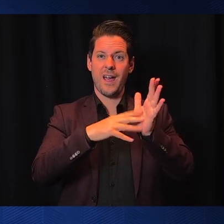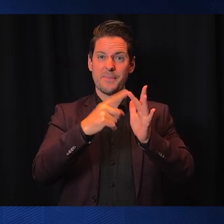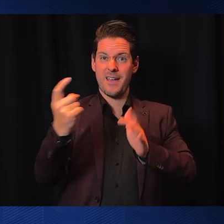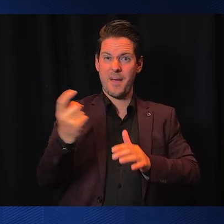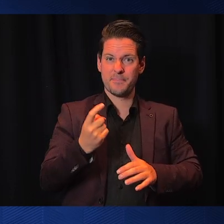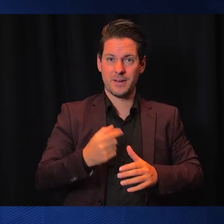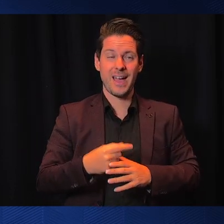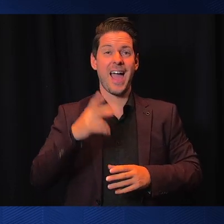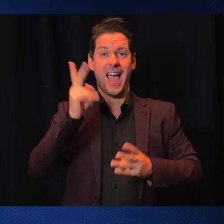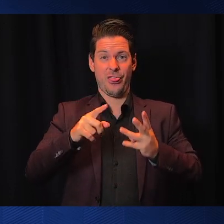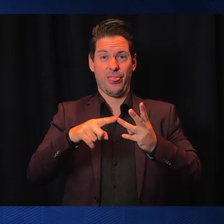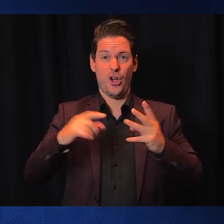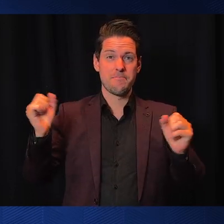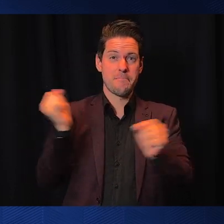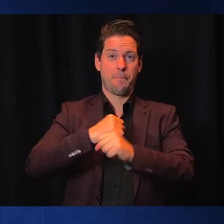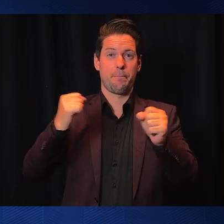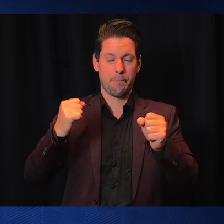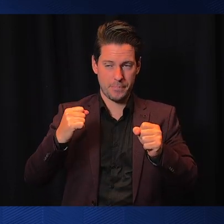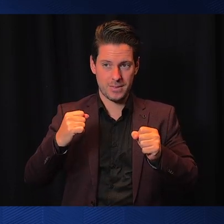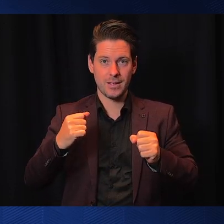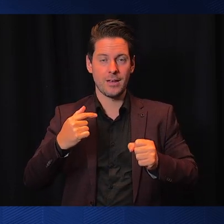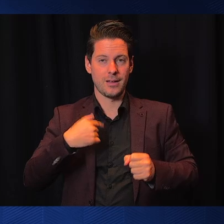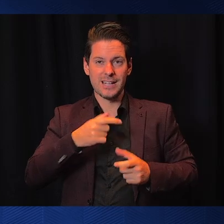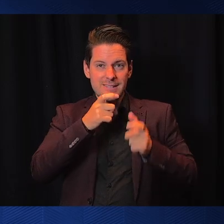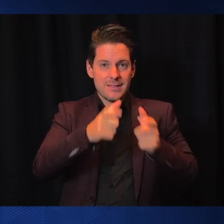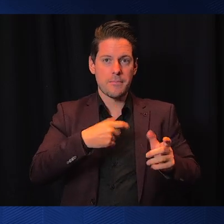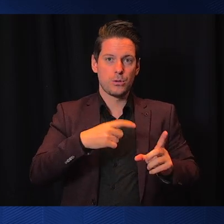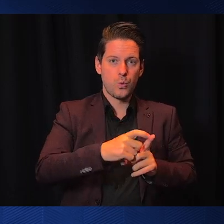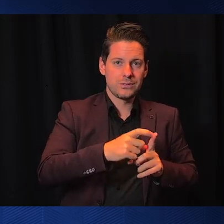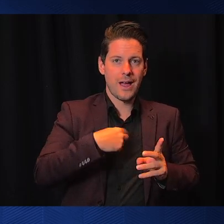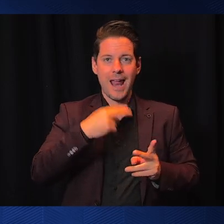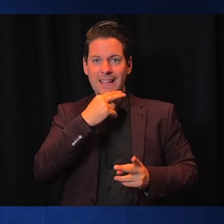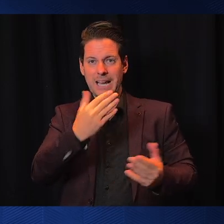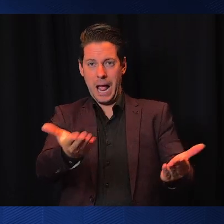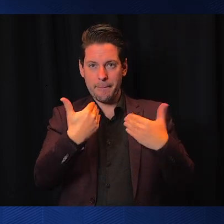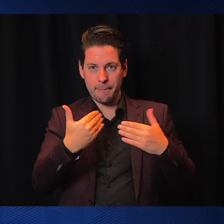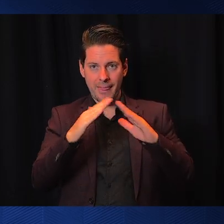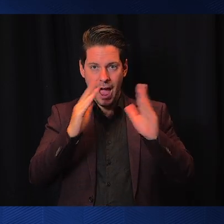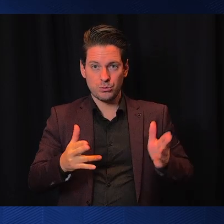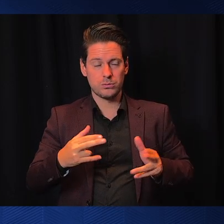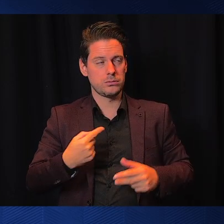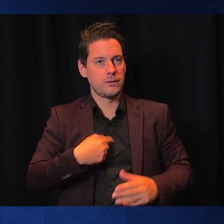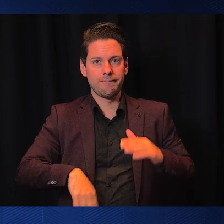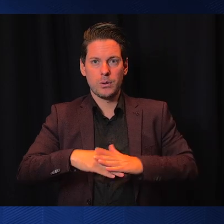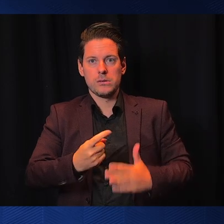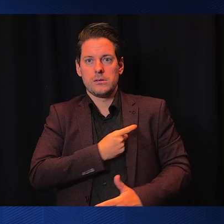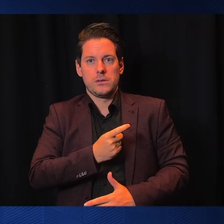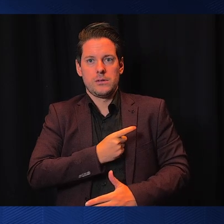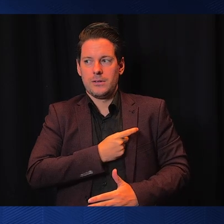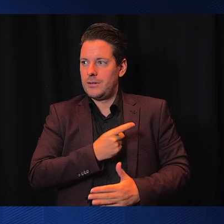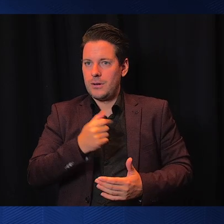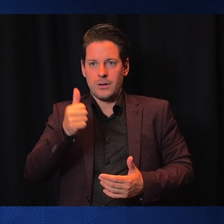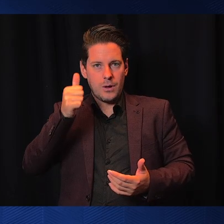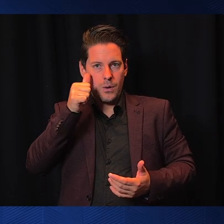boom. I called my daughter and niece into the house. I was absolutely terrified, knowing something